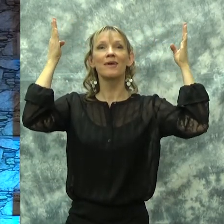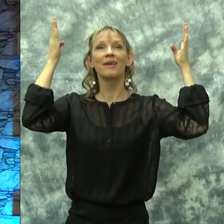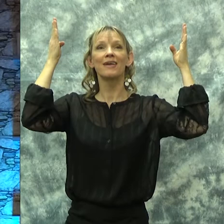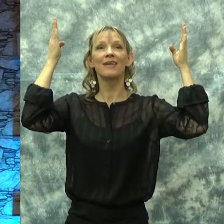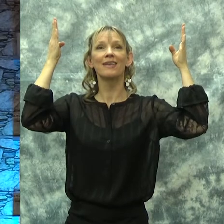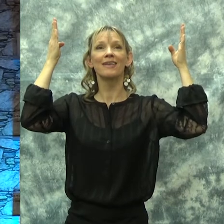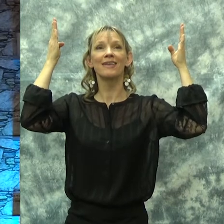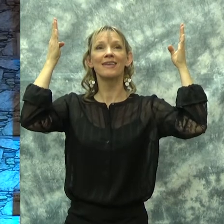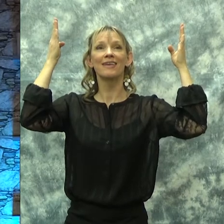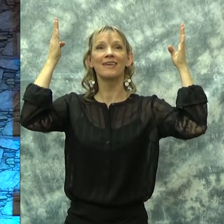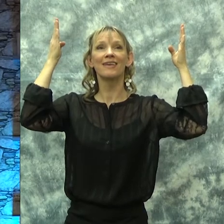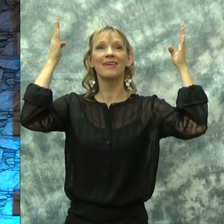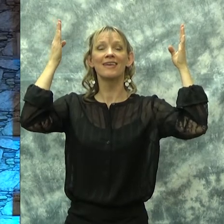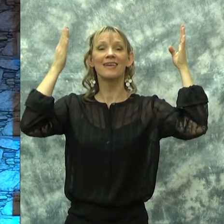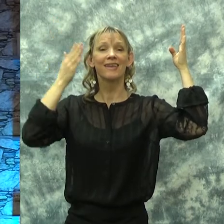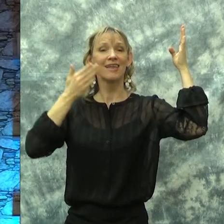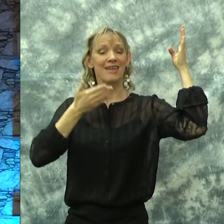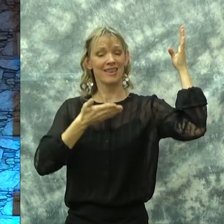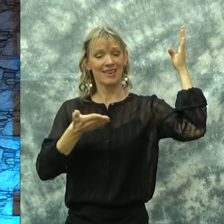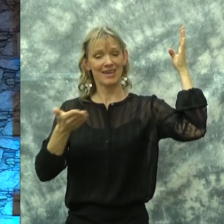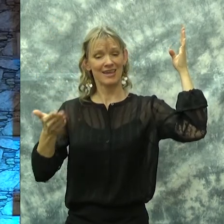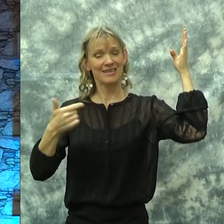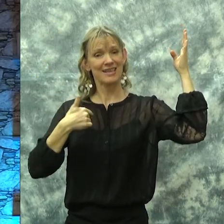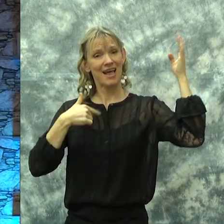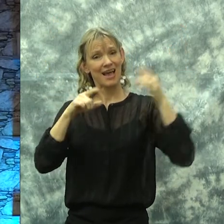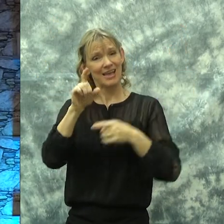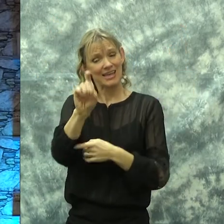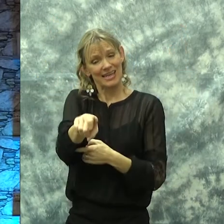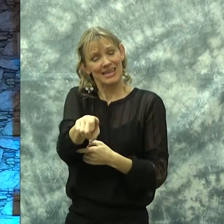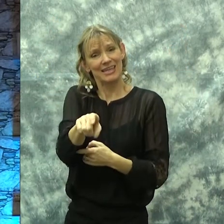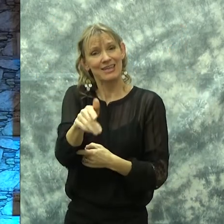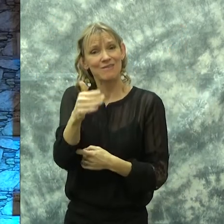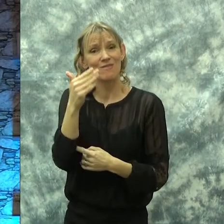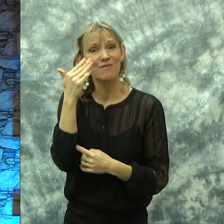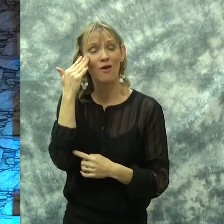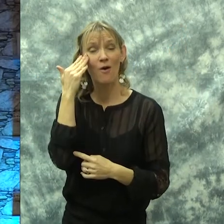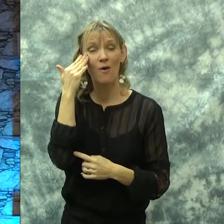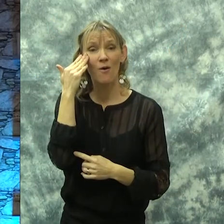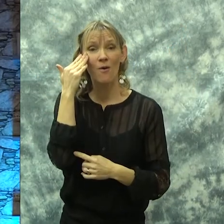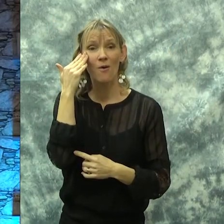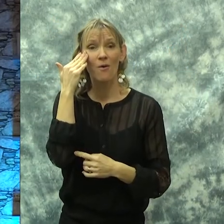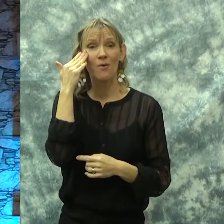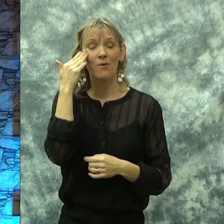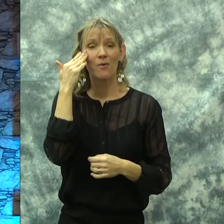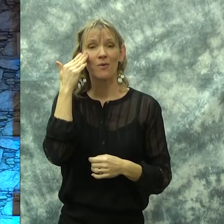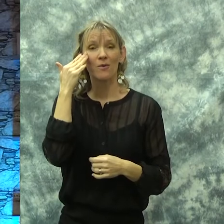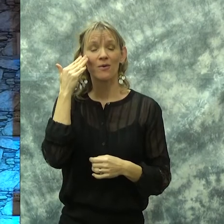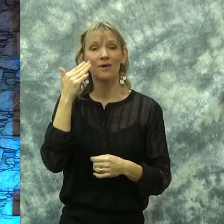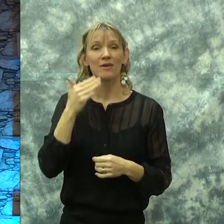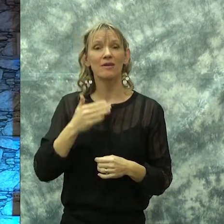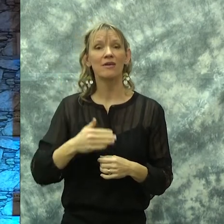to the things I need to know,